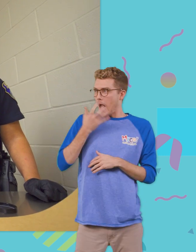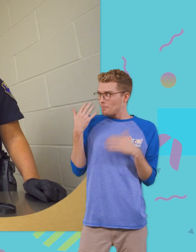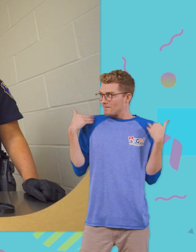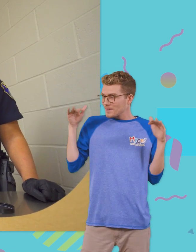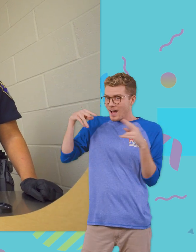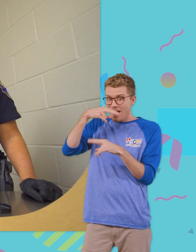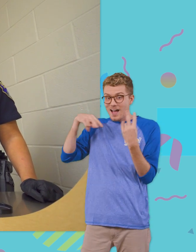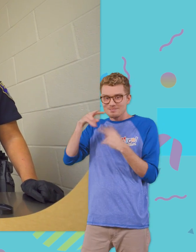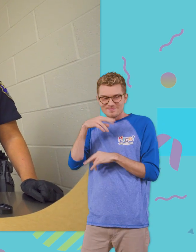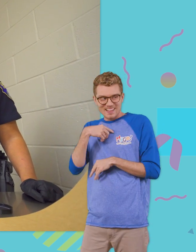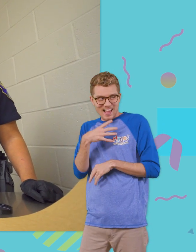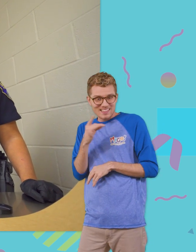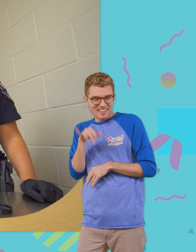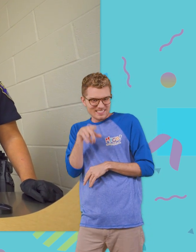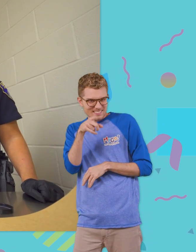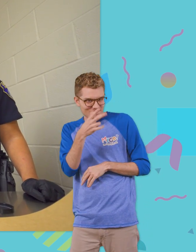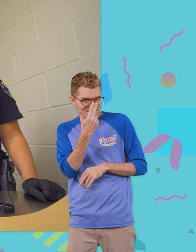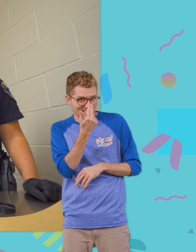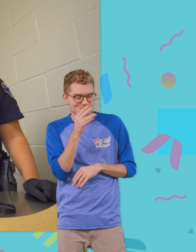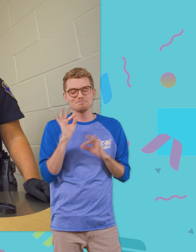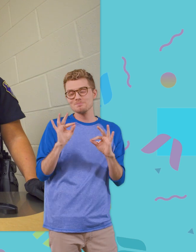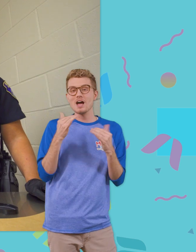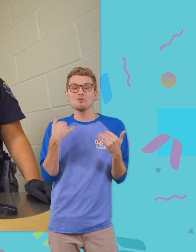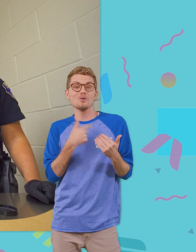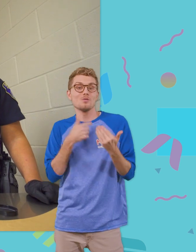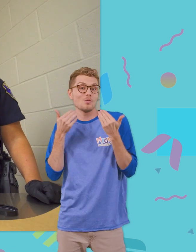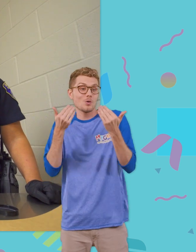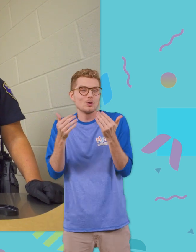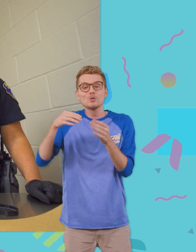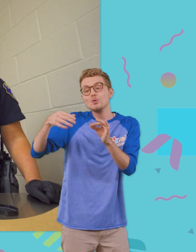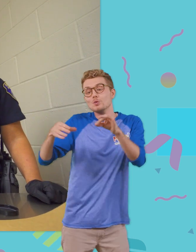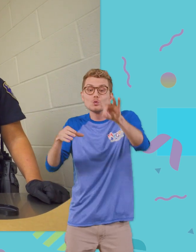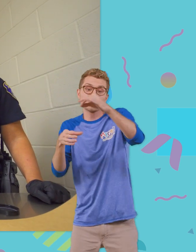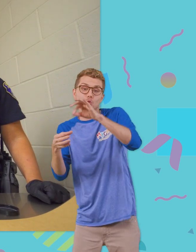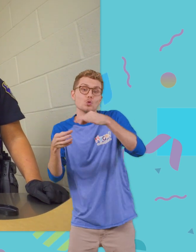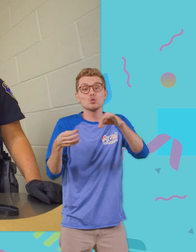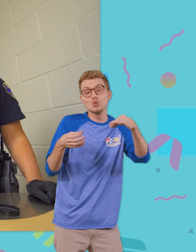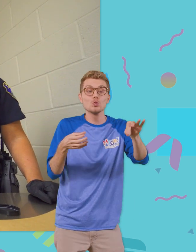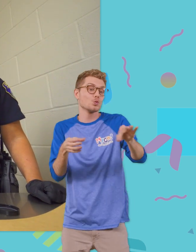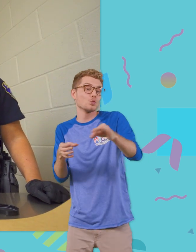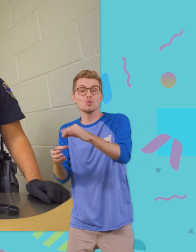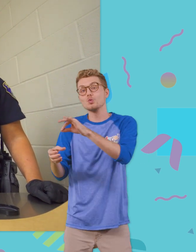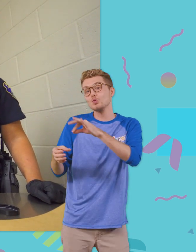on the lake. I like that. You're funny. Okay, here we go.